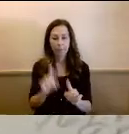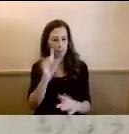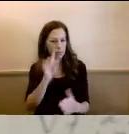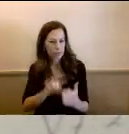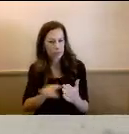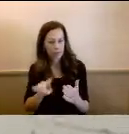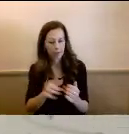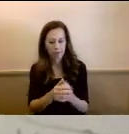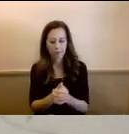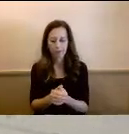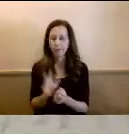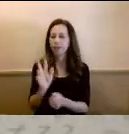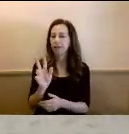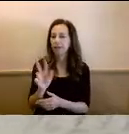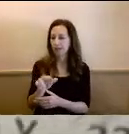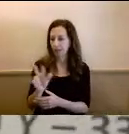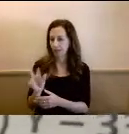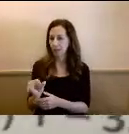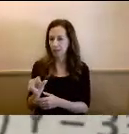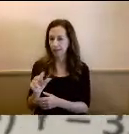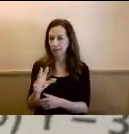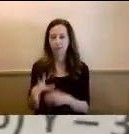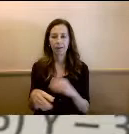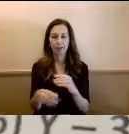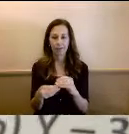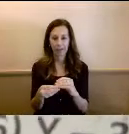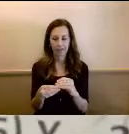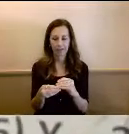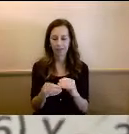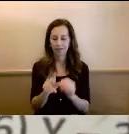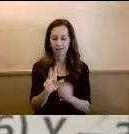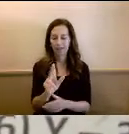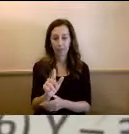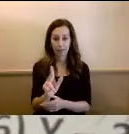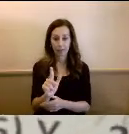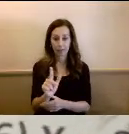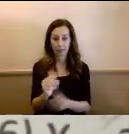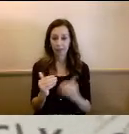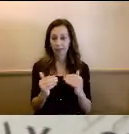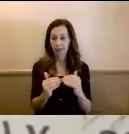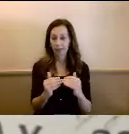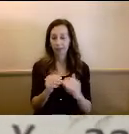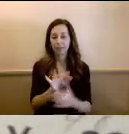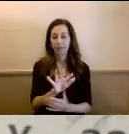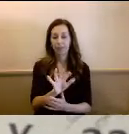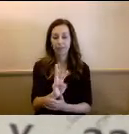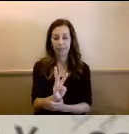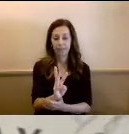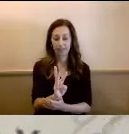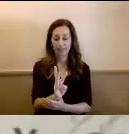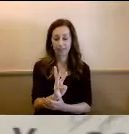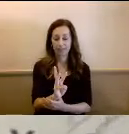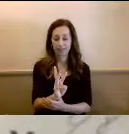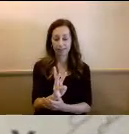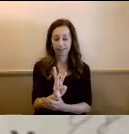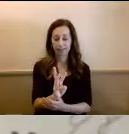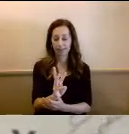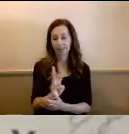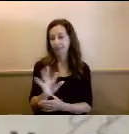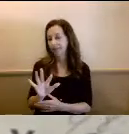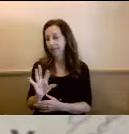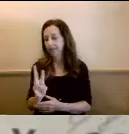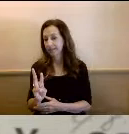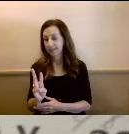be sure. So 33 plus 23 equals 56. We've